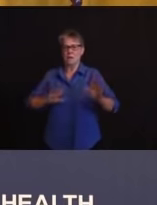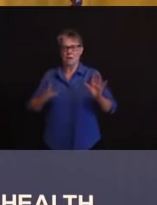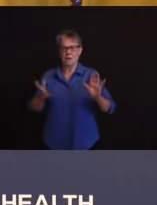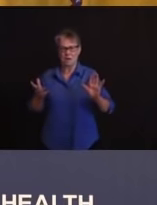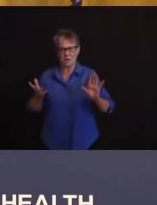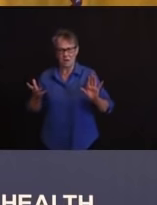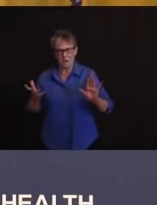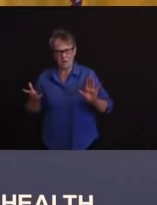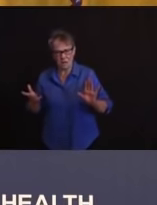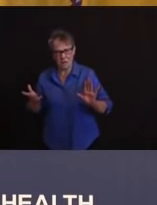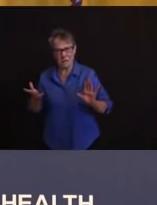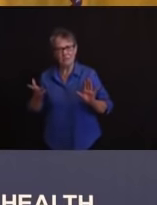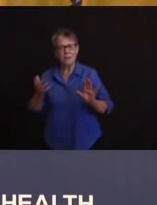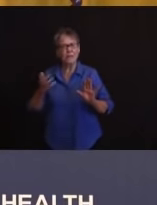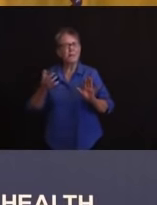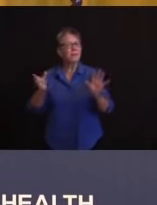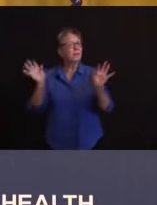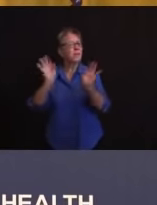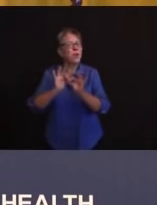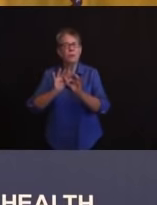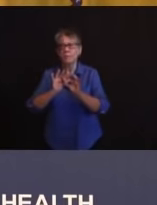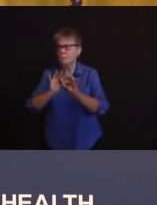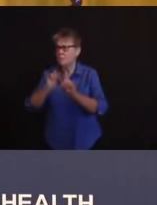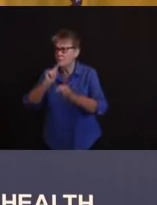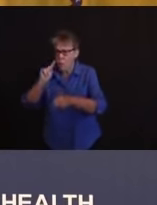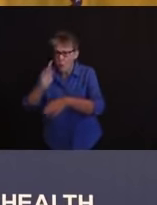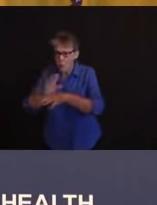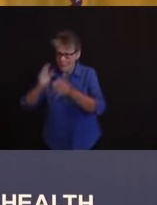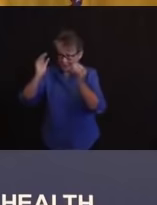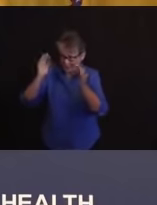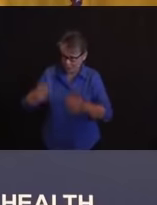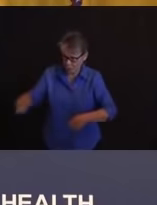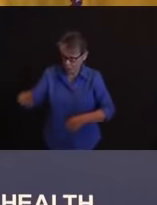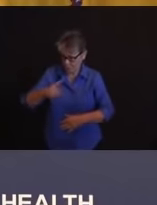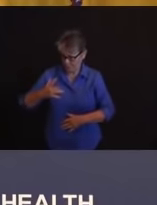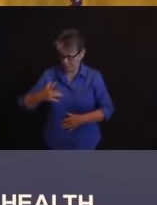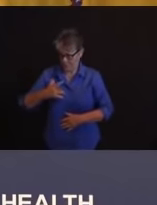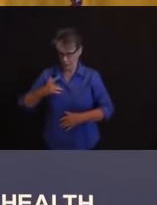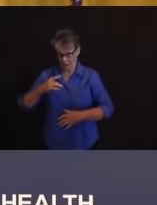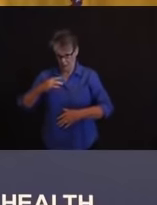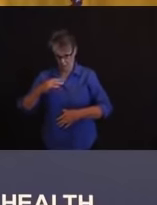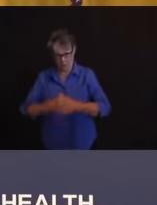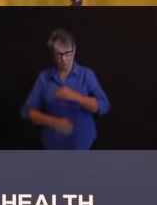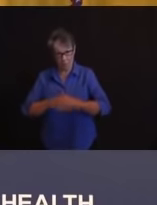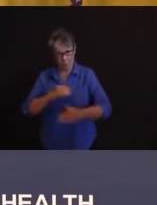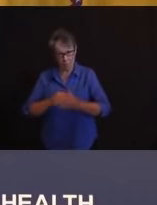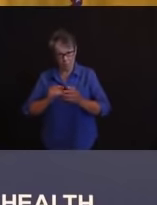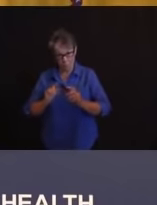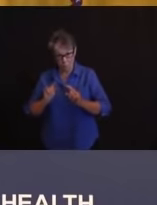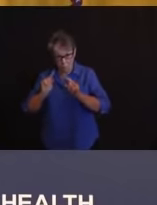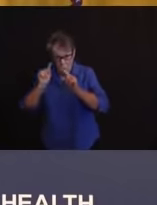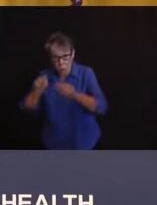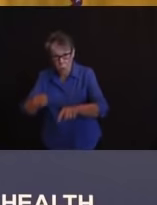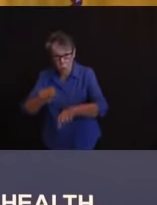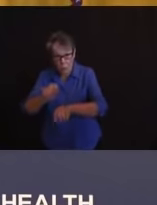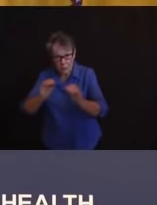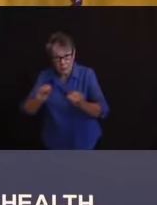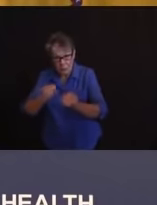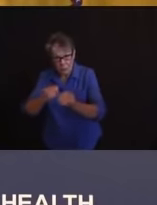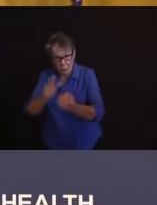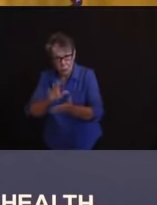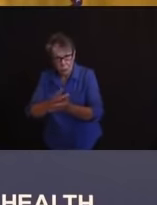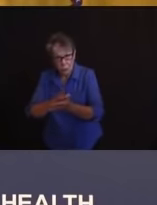about that? That's it. That's it, right? Two good questions. The first one, I don't take solace in the sense